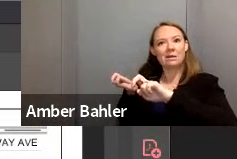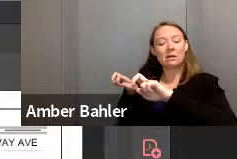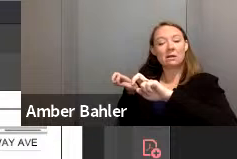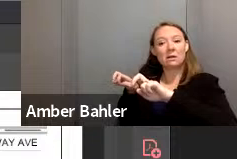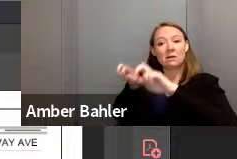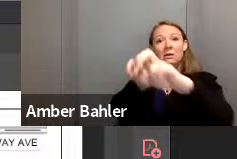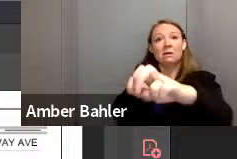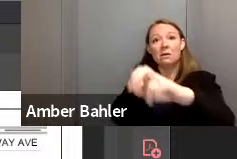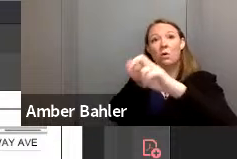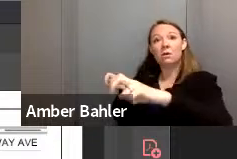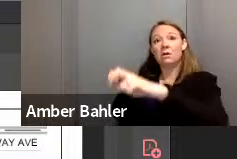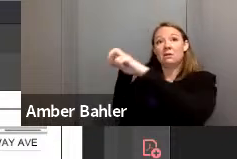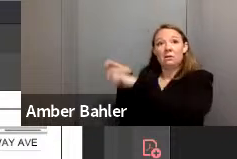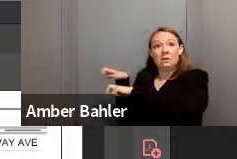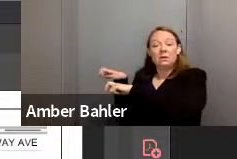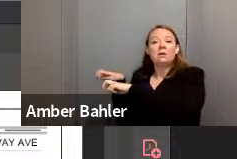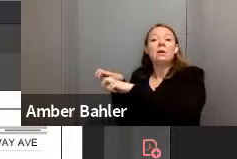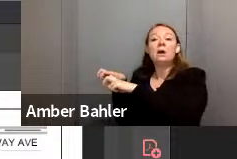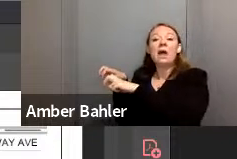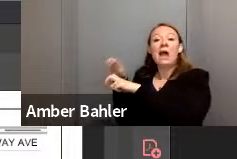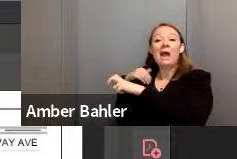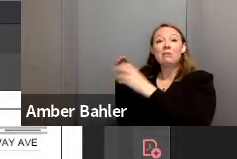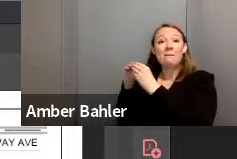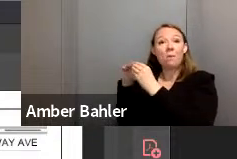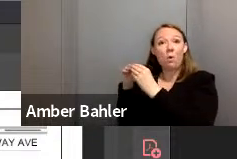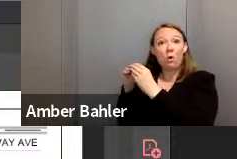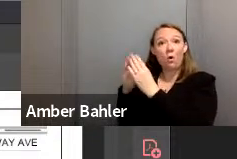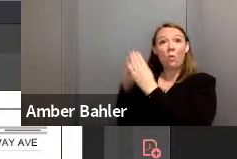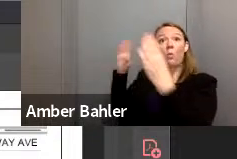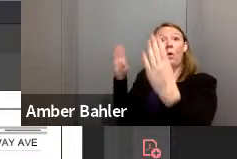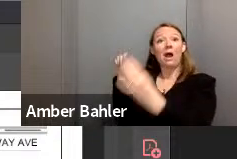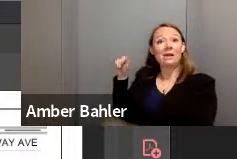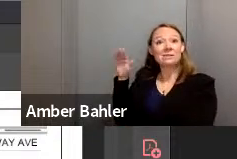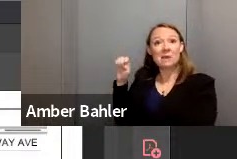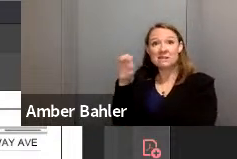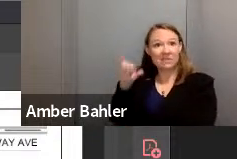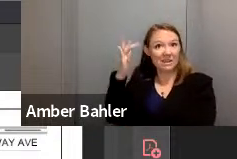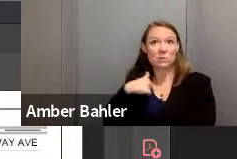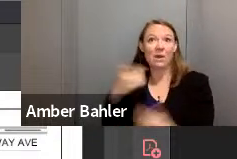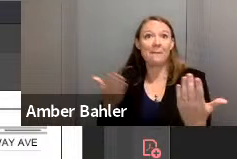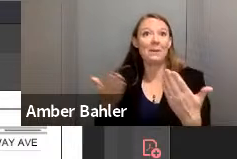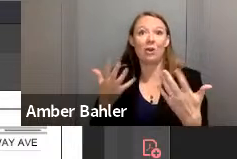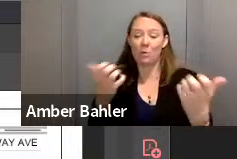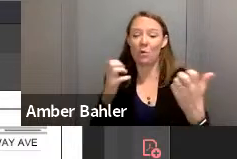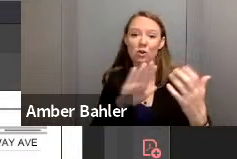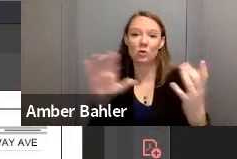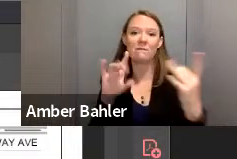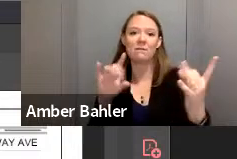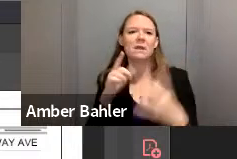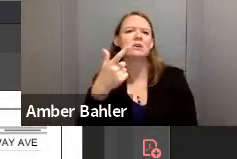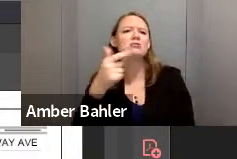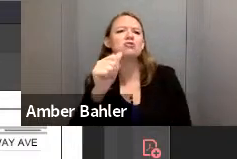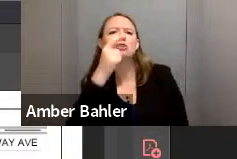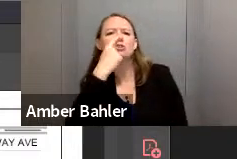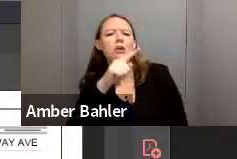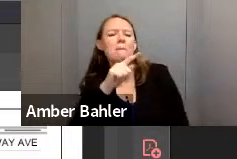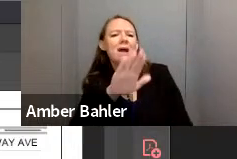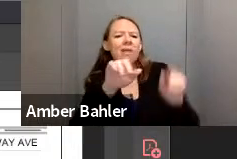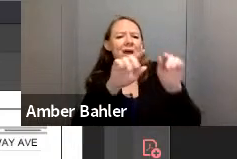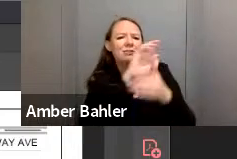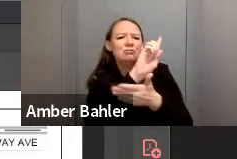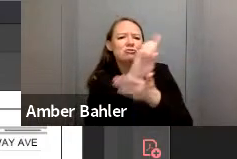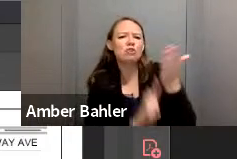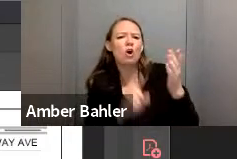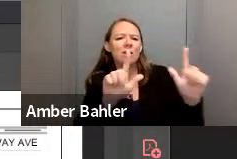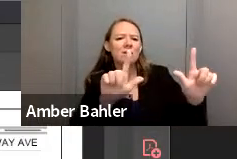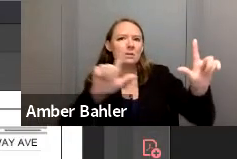we can leave it split. It's, you know, that's what I'm here for, to get that input put from you guys. You might want to zoom in on the drawing, John. It's a